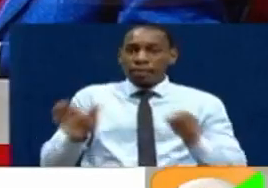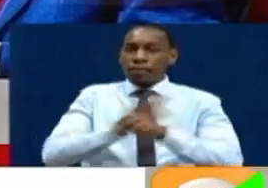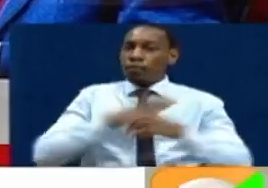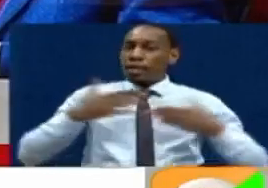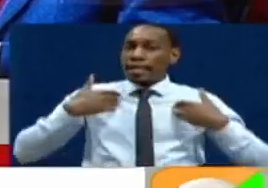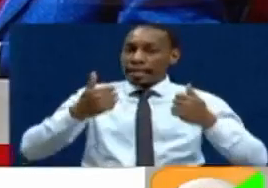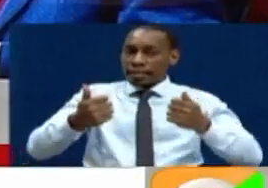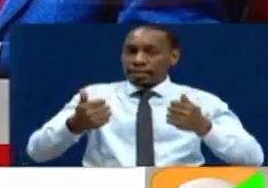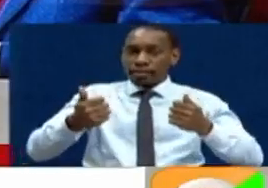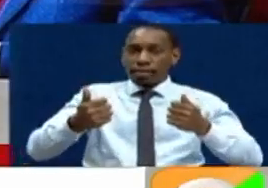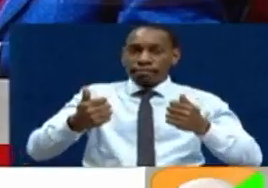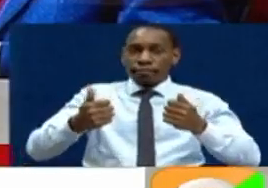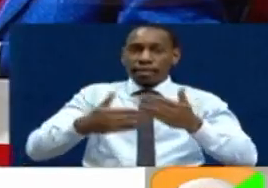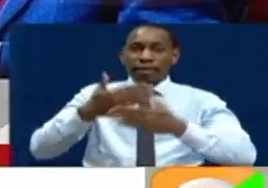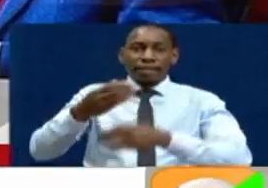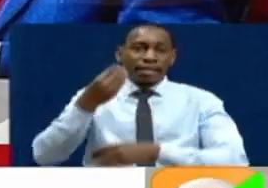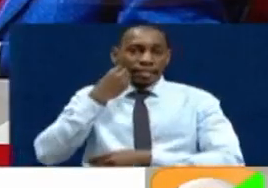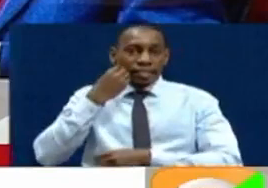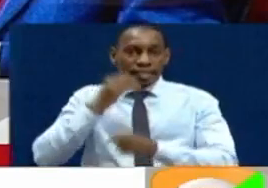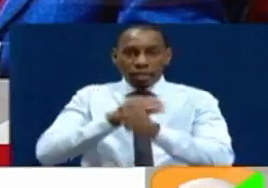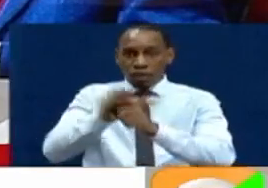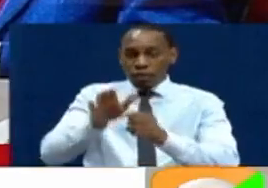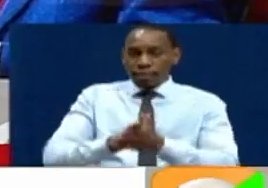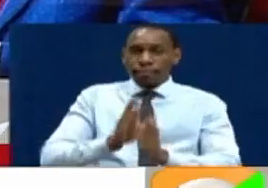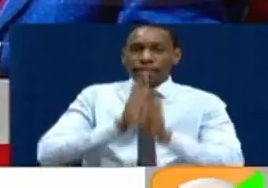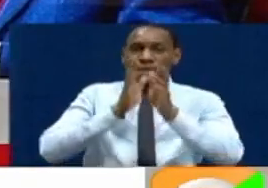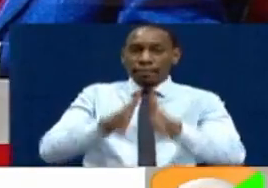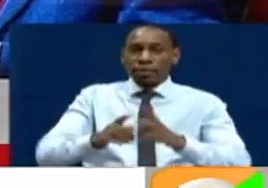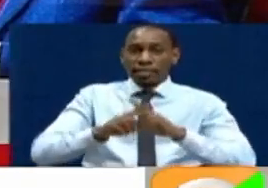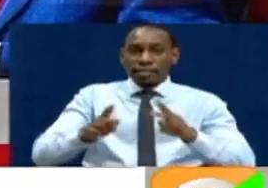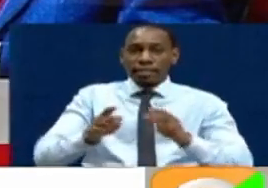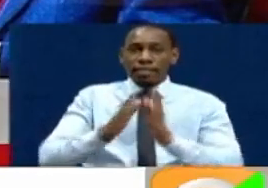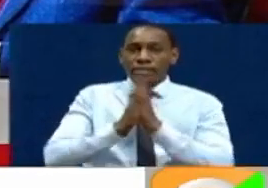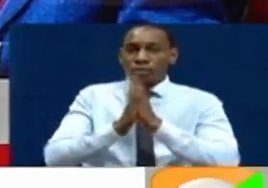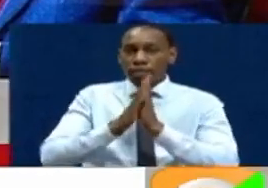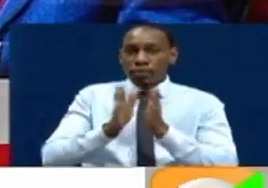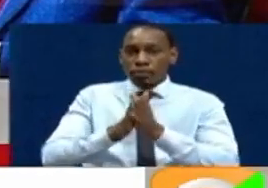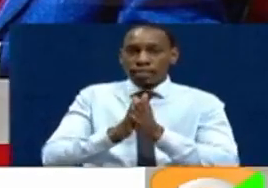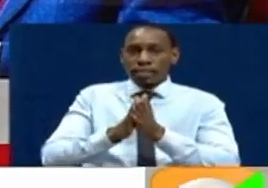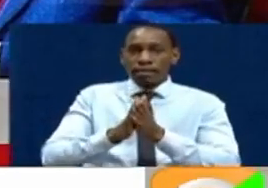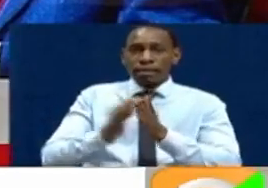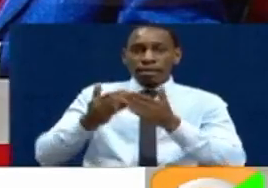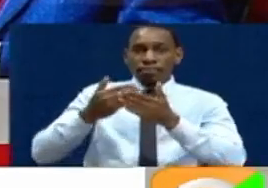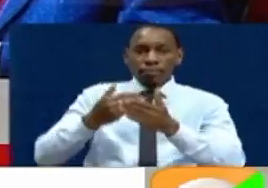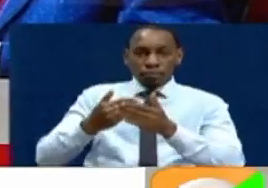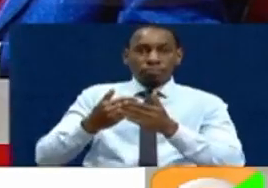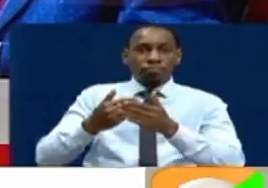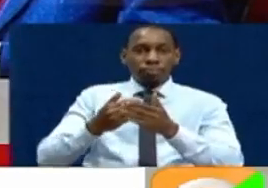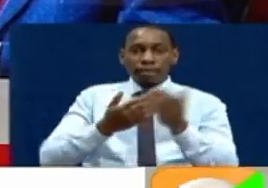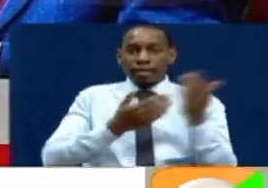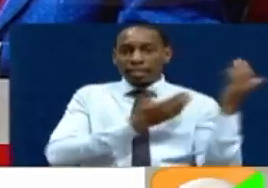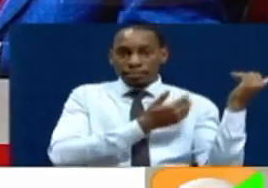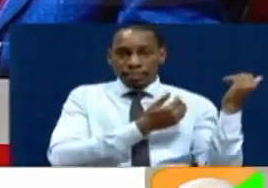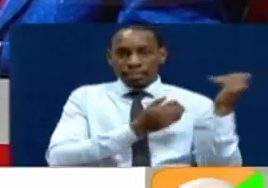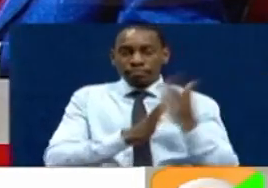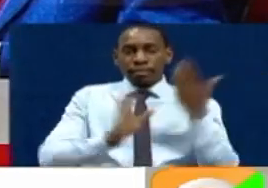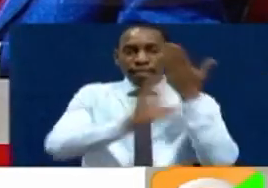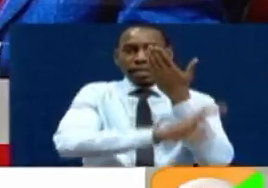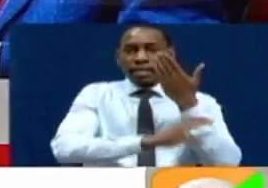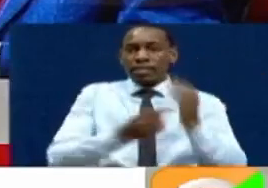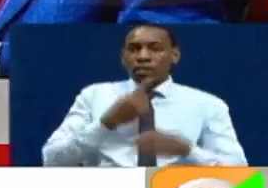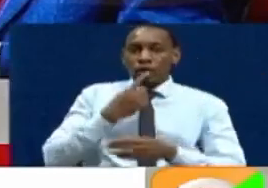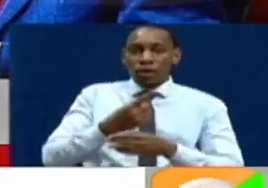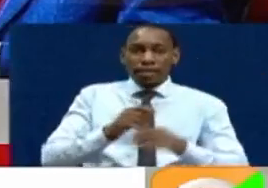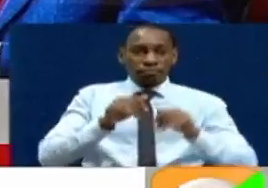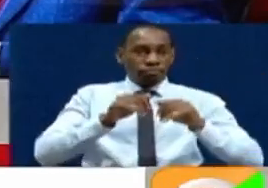recovered from the virus. Stephen Leto begins our coverage tonight on the unprecedented countrywide dusk